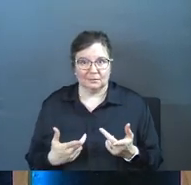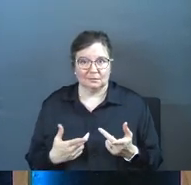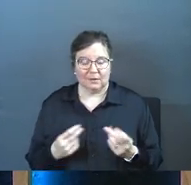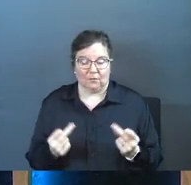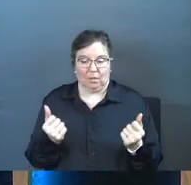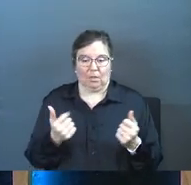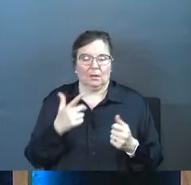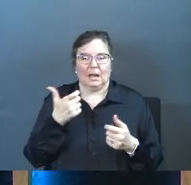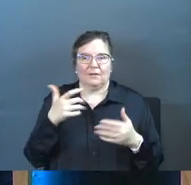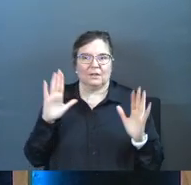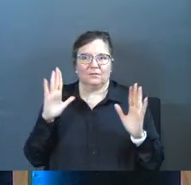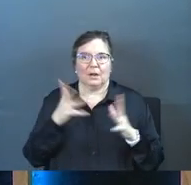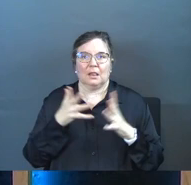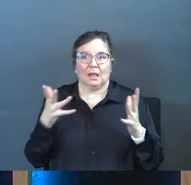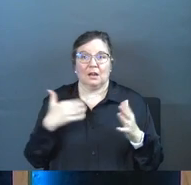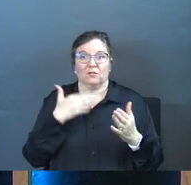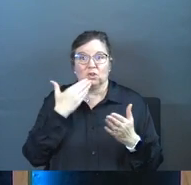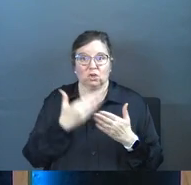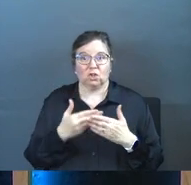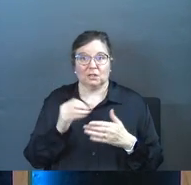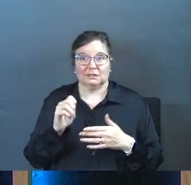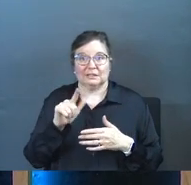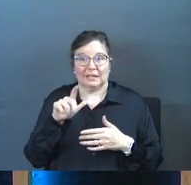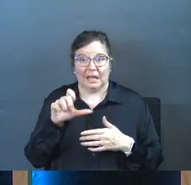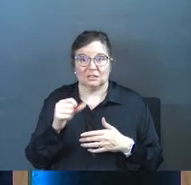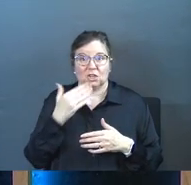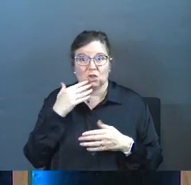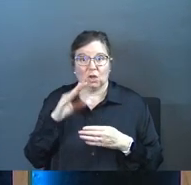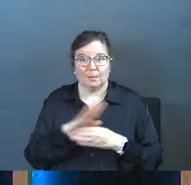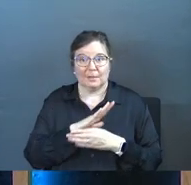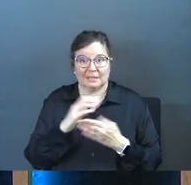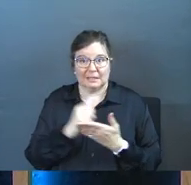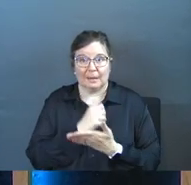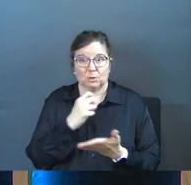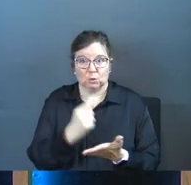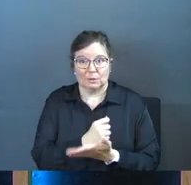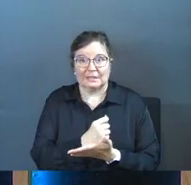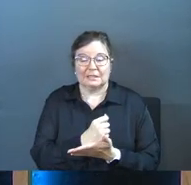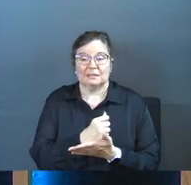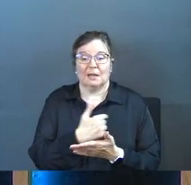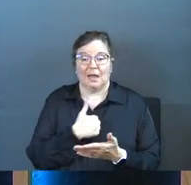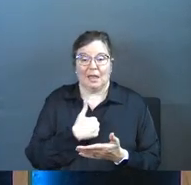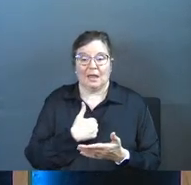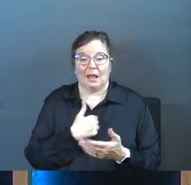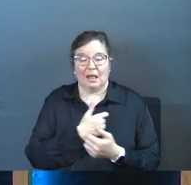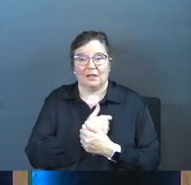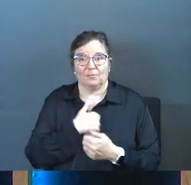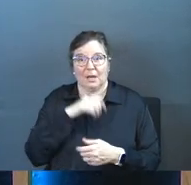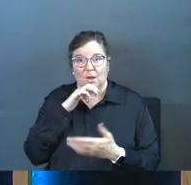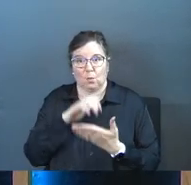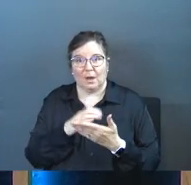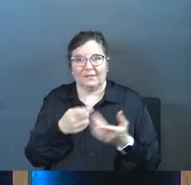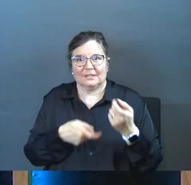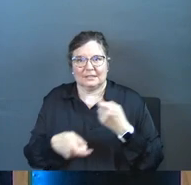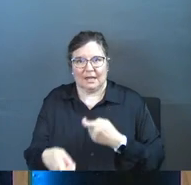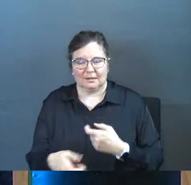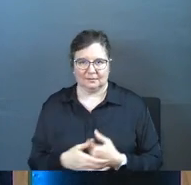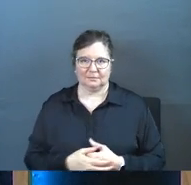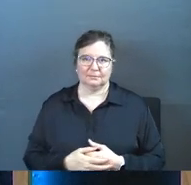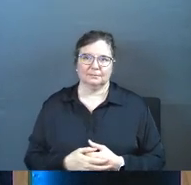And I've given up a lot of good sales and good business opportunities and I have loved my wife